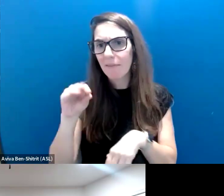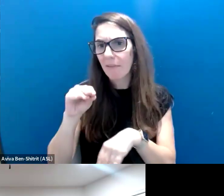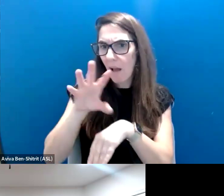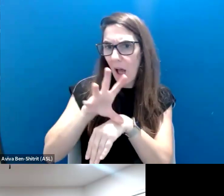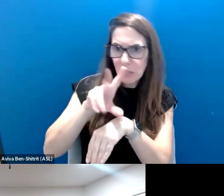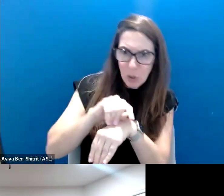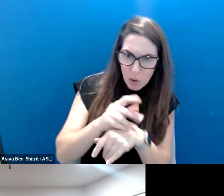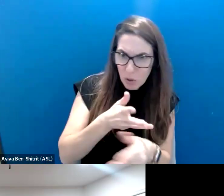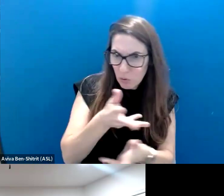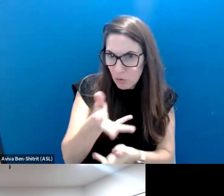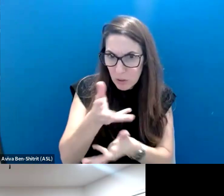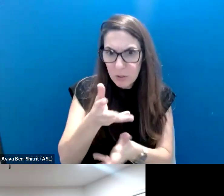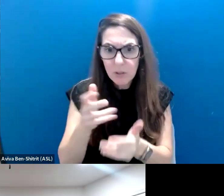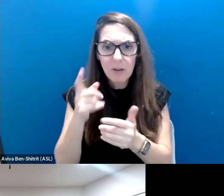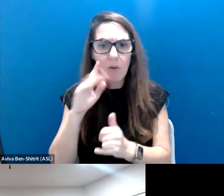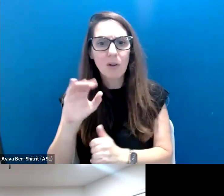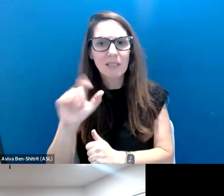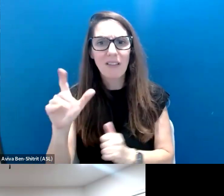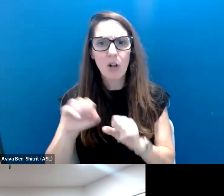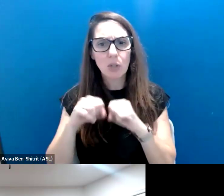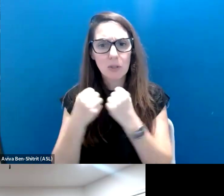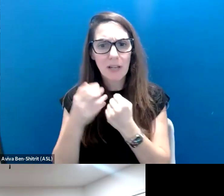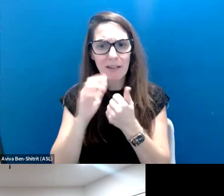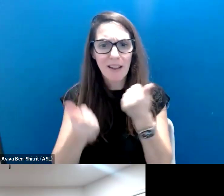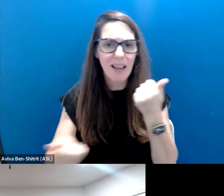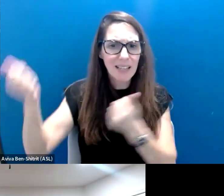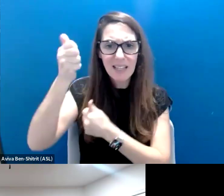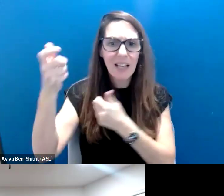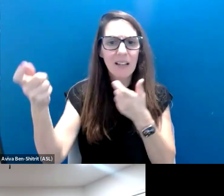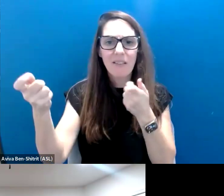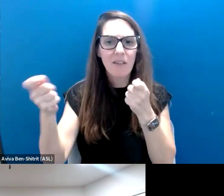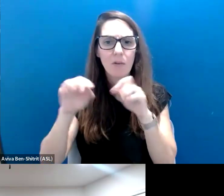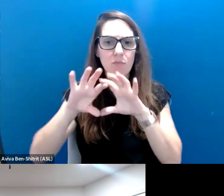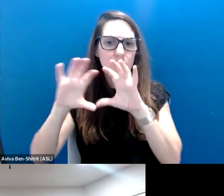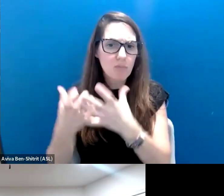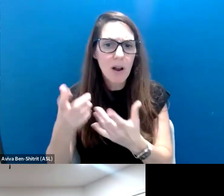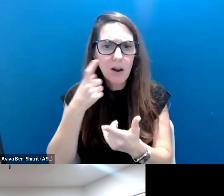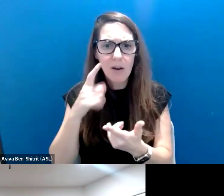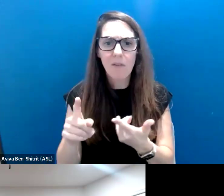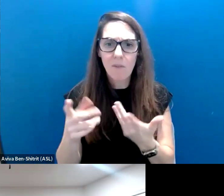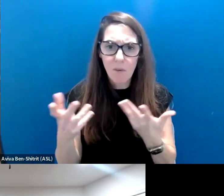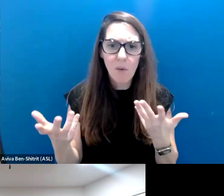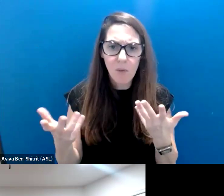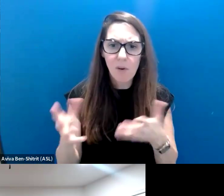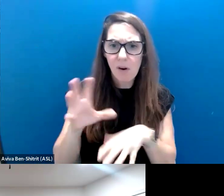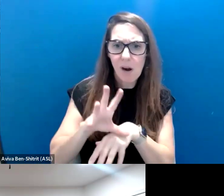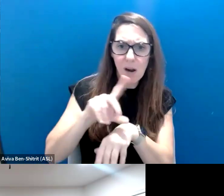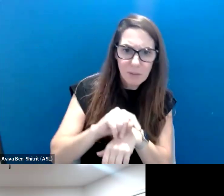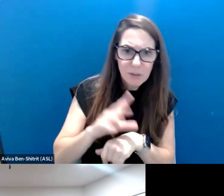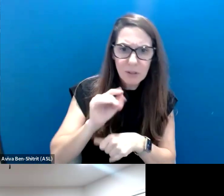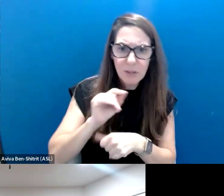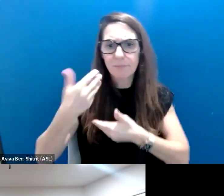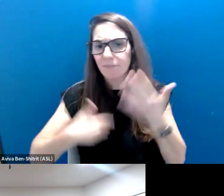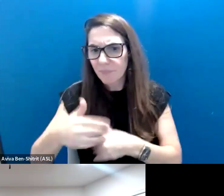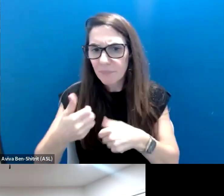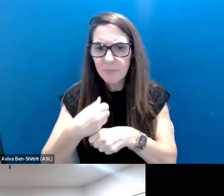know, for civil society and the executive branch to create a plan in consultation with one another and for us to facilitate that process. And like that,